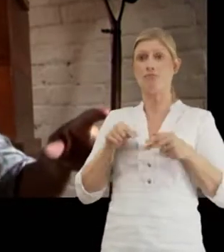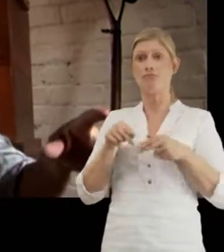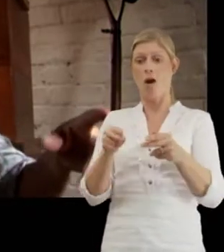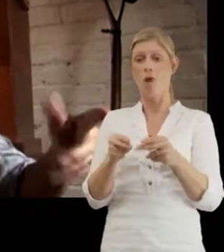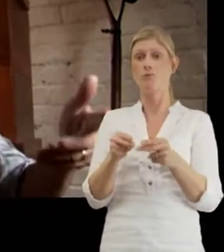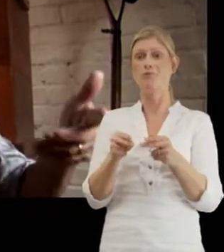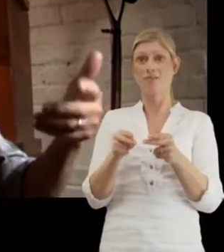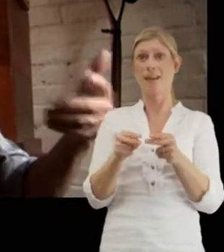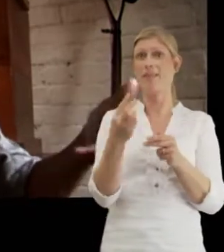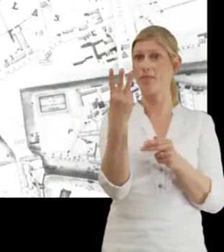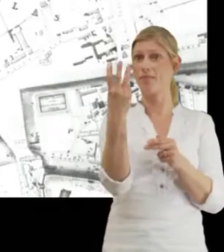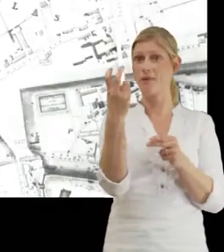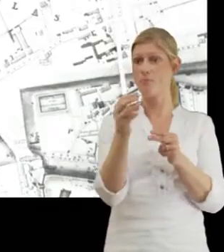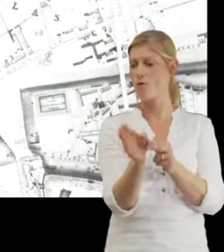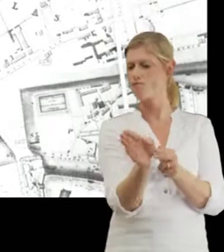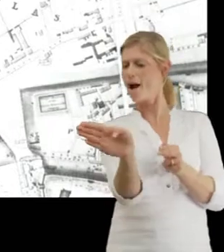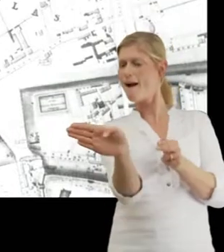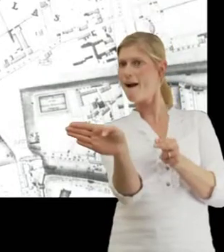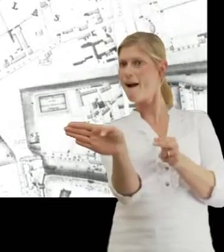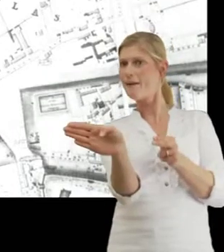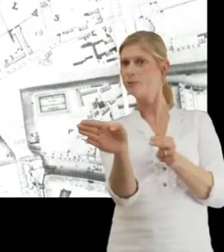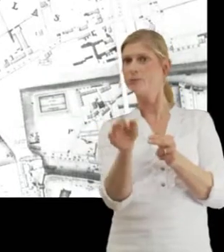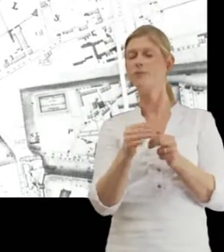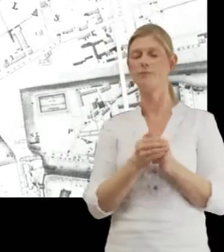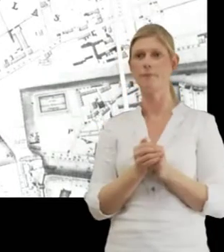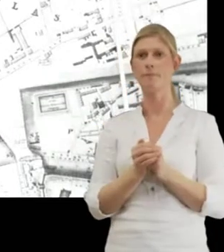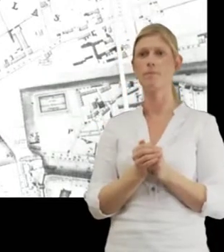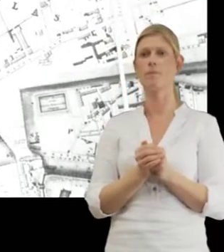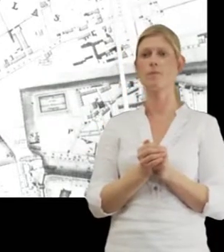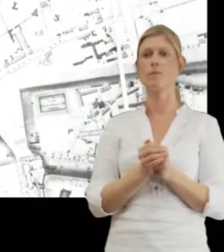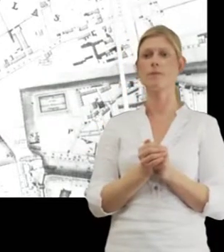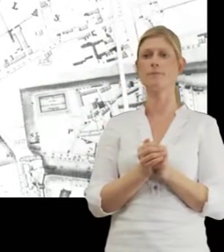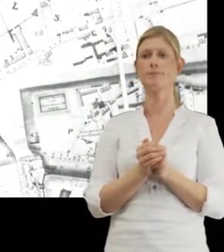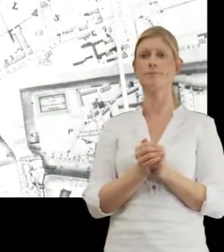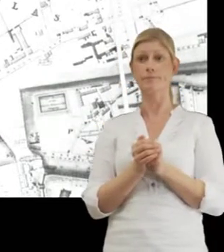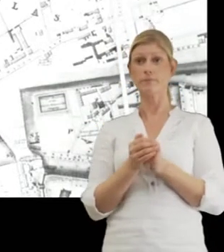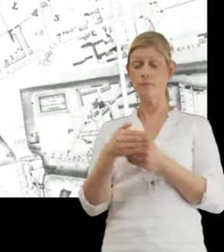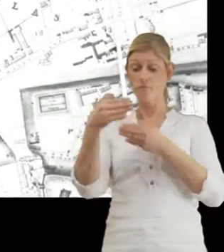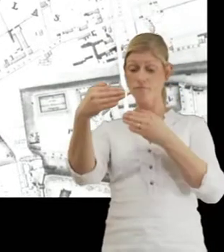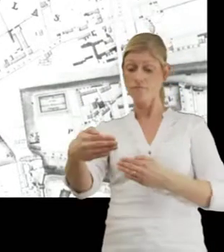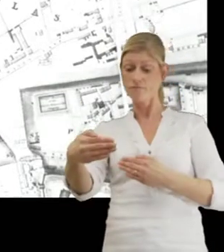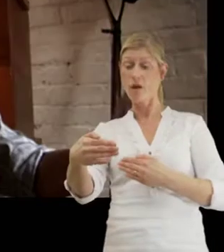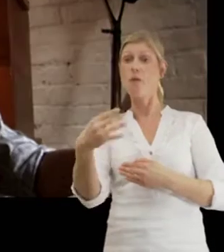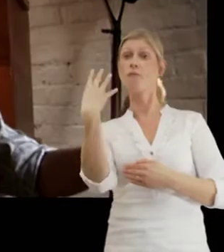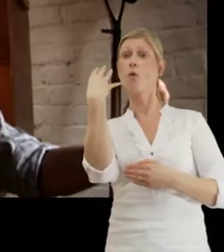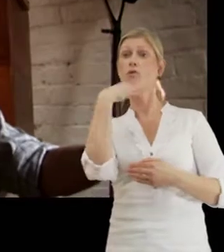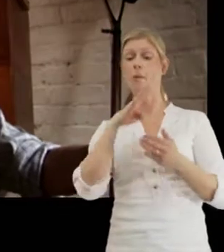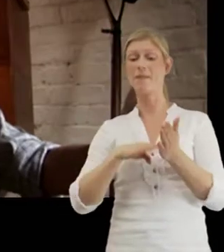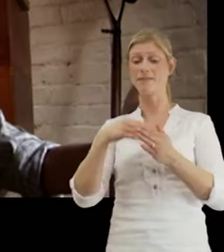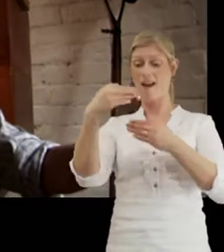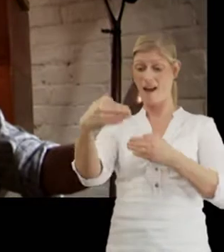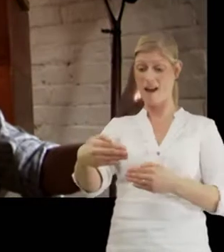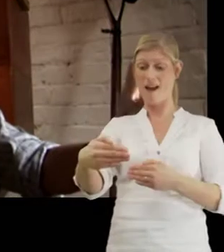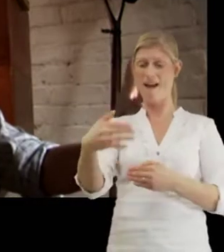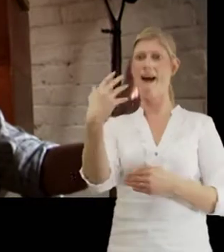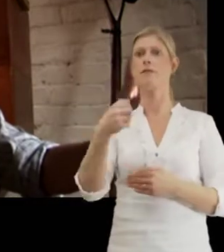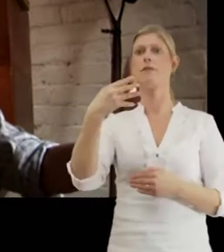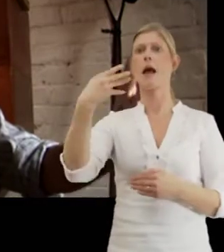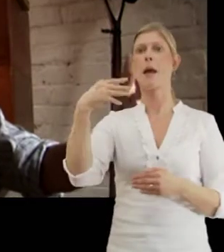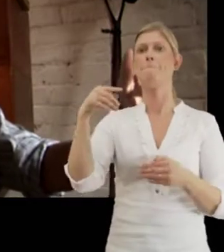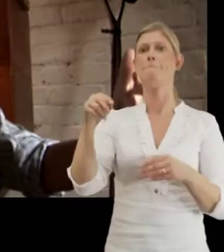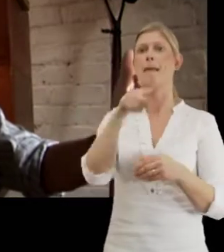gate here, and there were 3 more around the end of the road. So there were 9 mills within about 400 metres up here, all